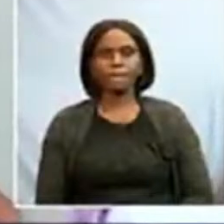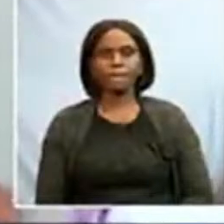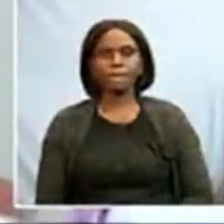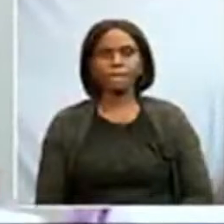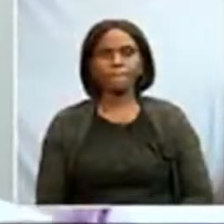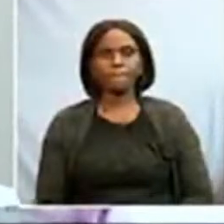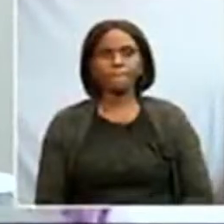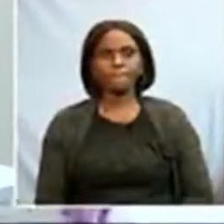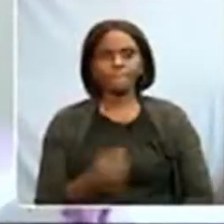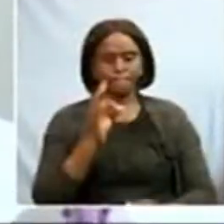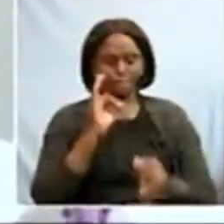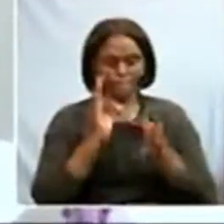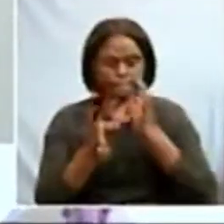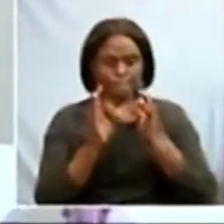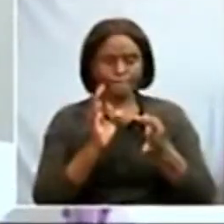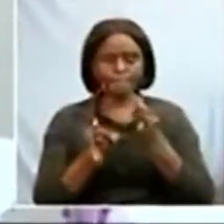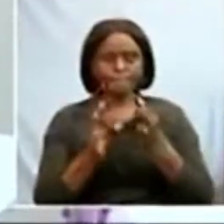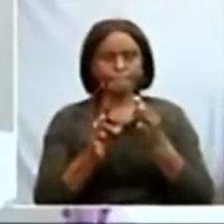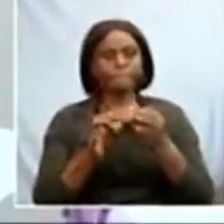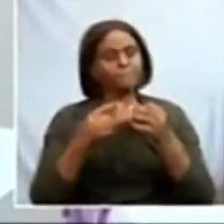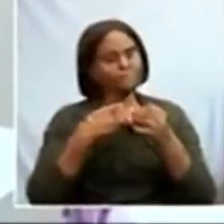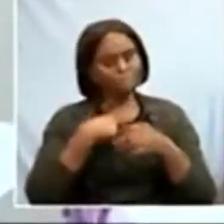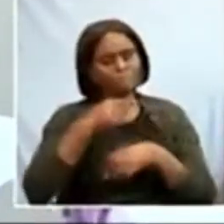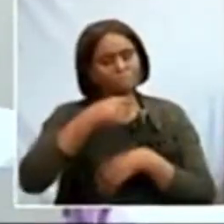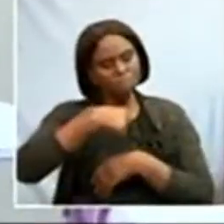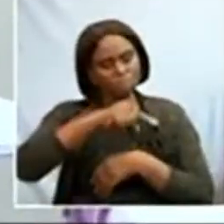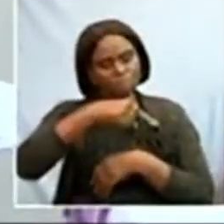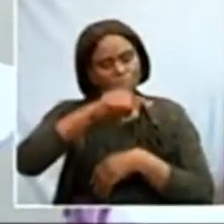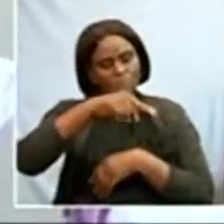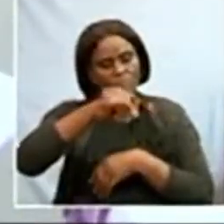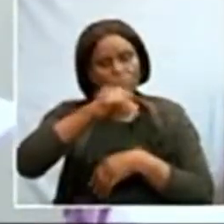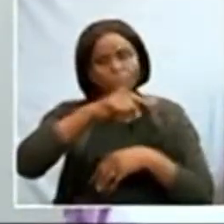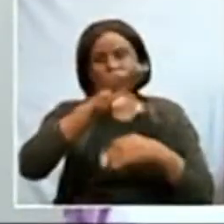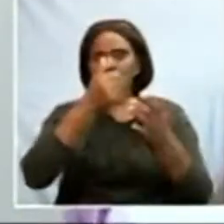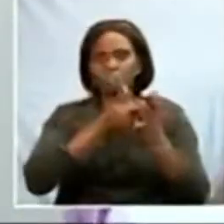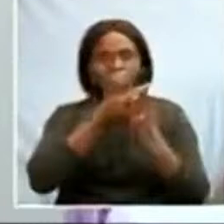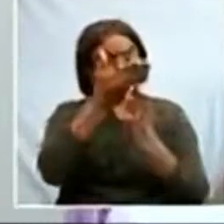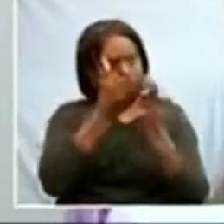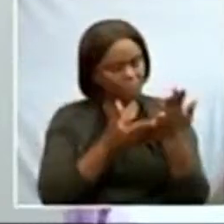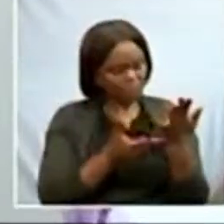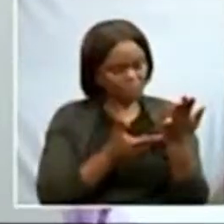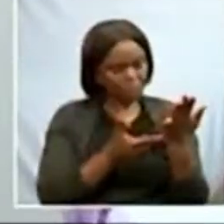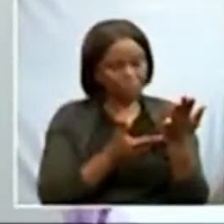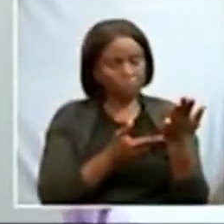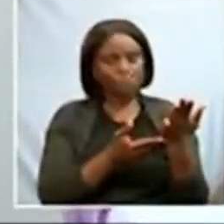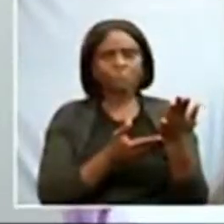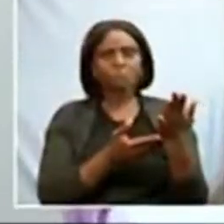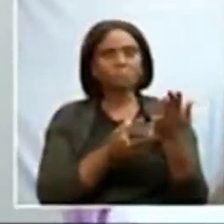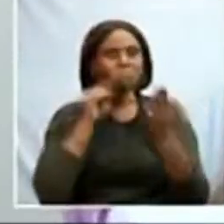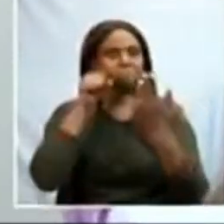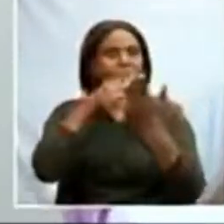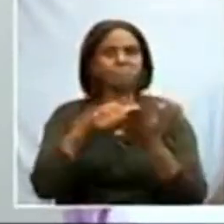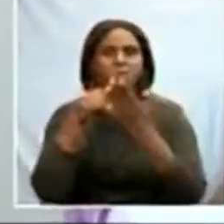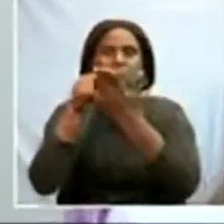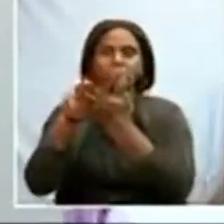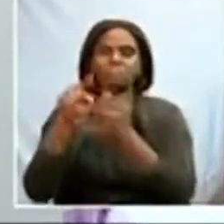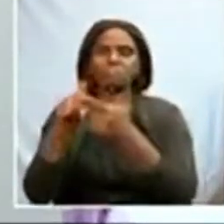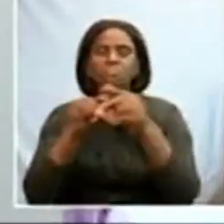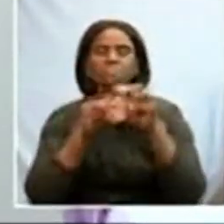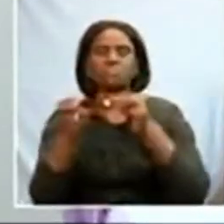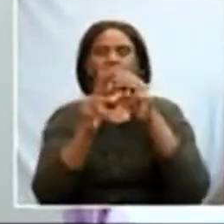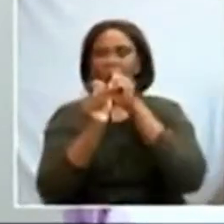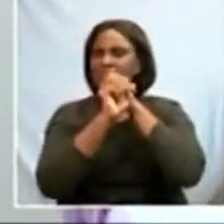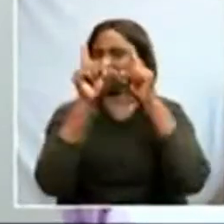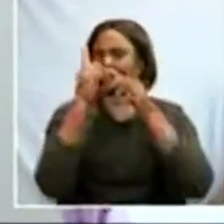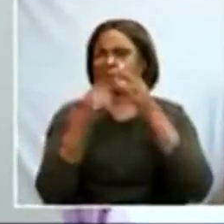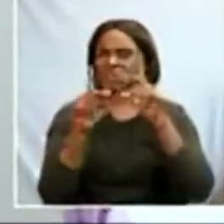You see, if I go on, all these are pointing to management, and you wonder what